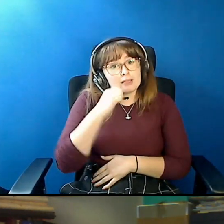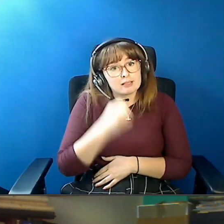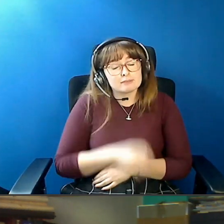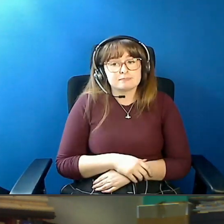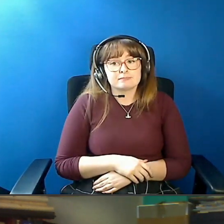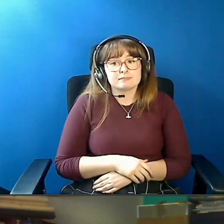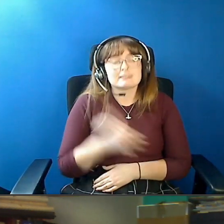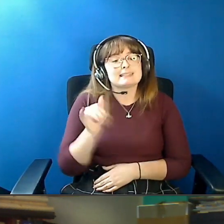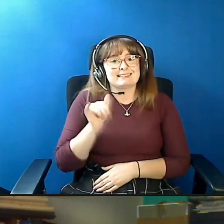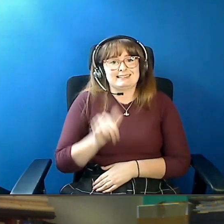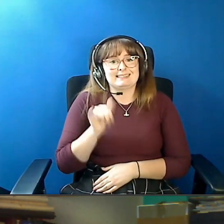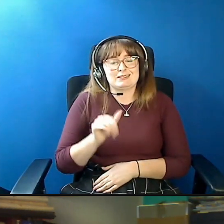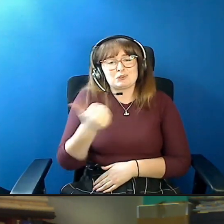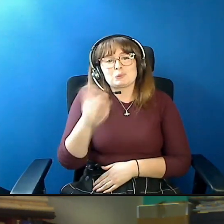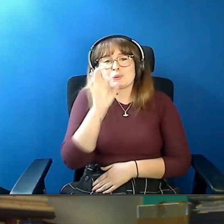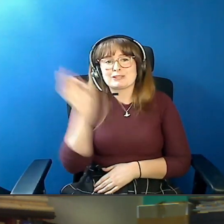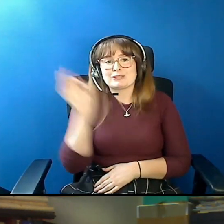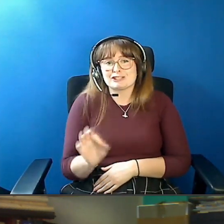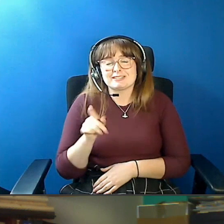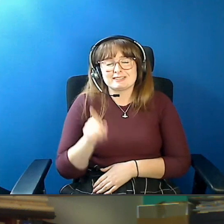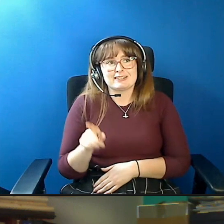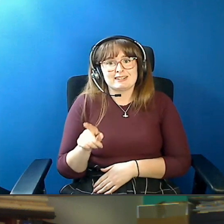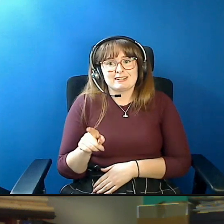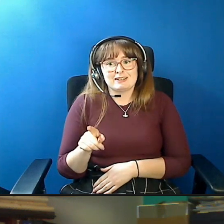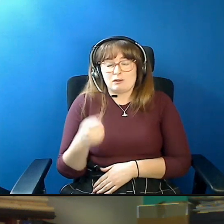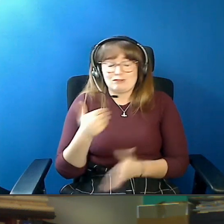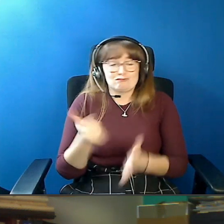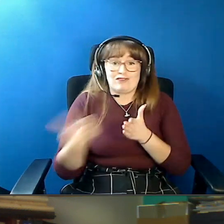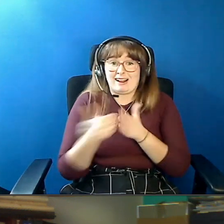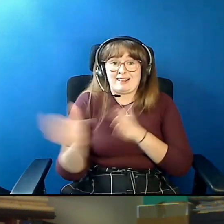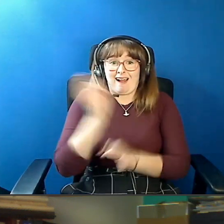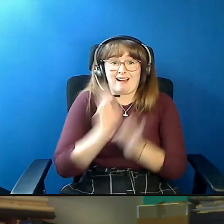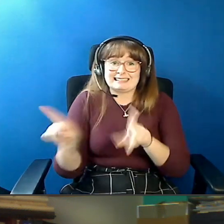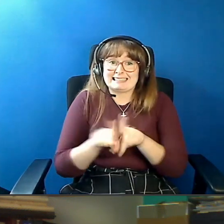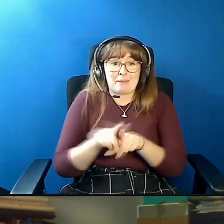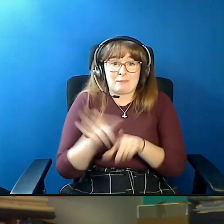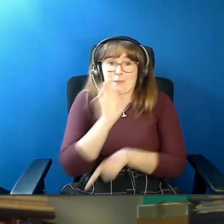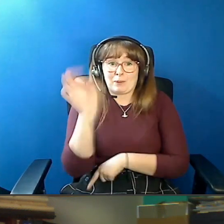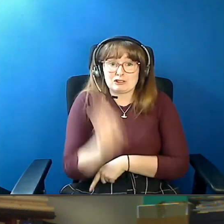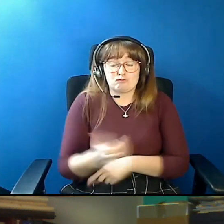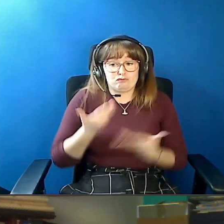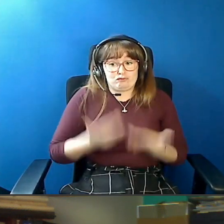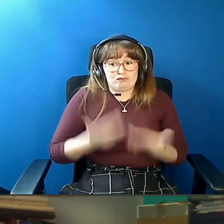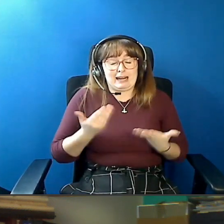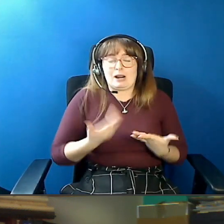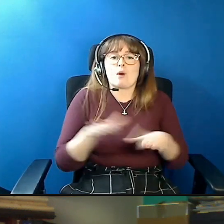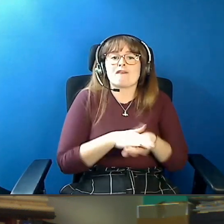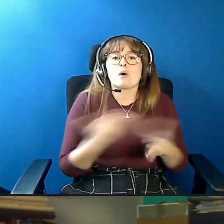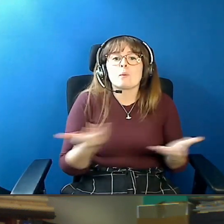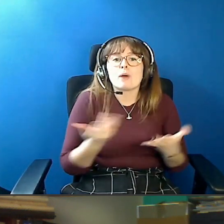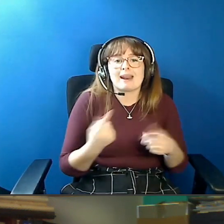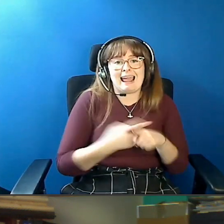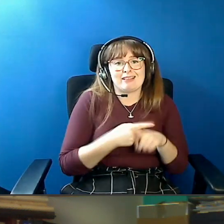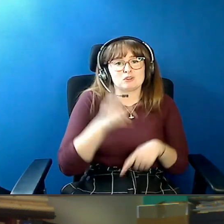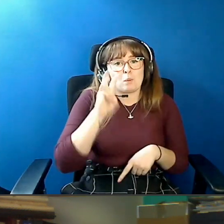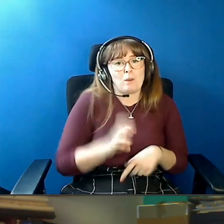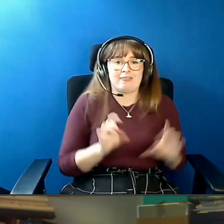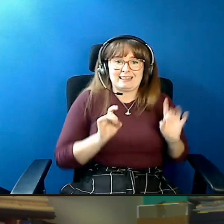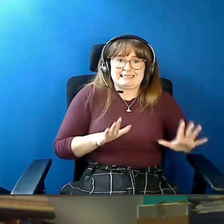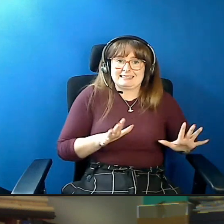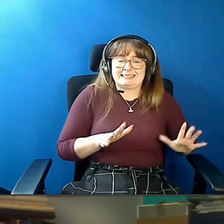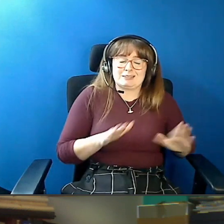Yeah, it's a good question. It's one we get a lot, actually. Currently, it just covers England and Wales, and